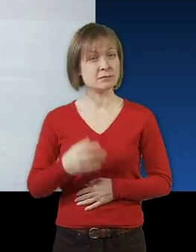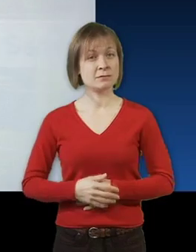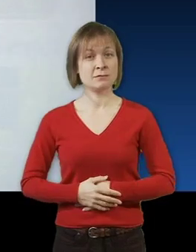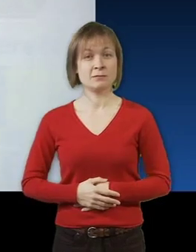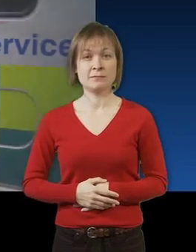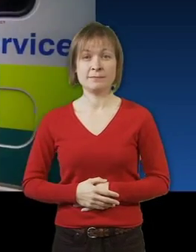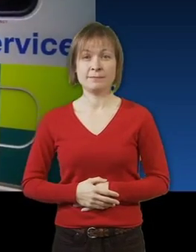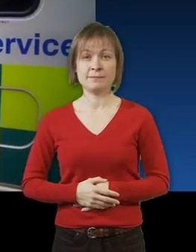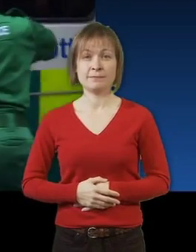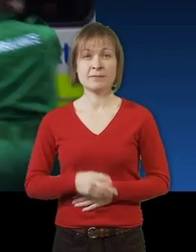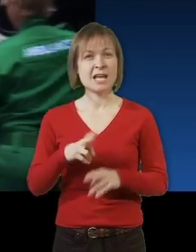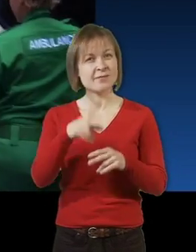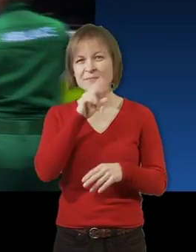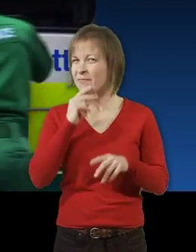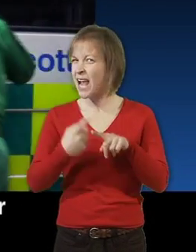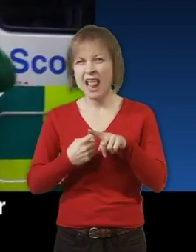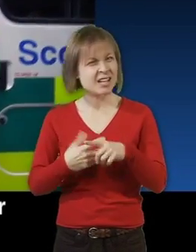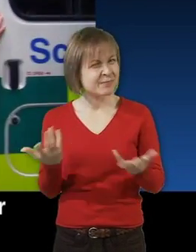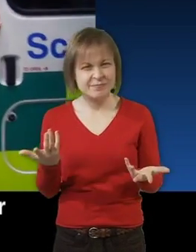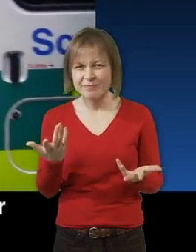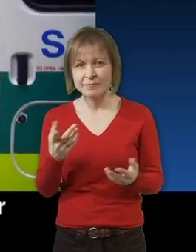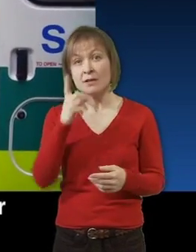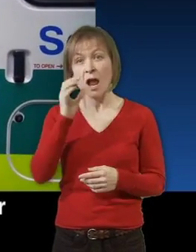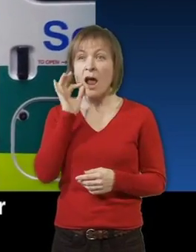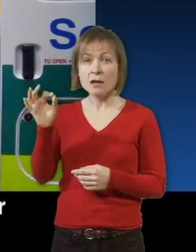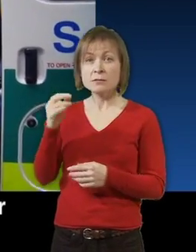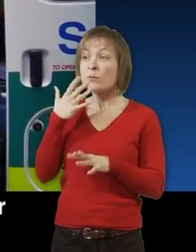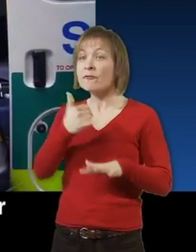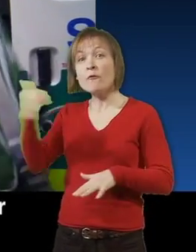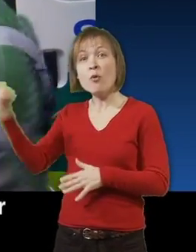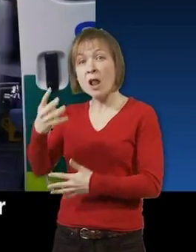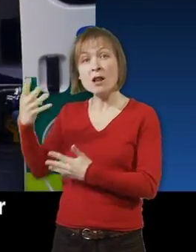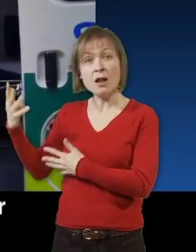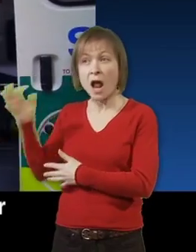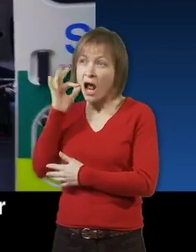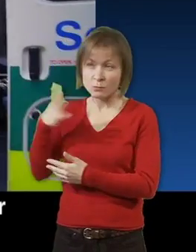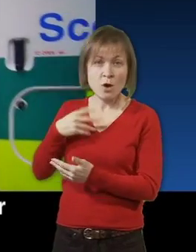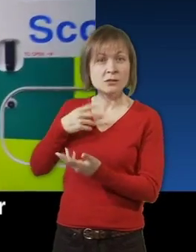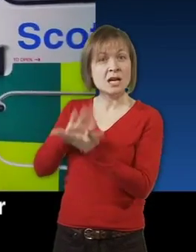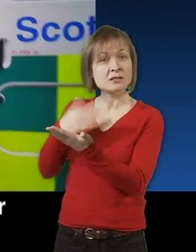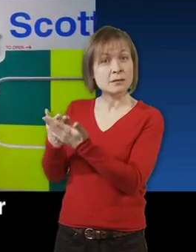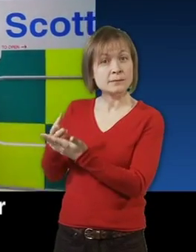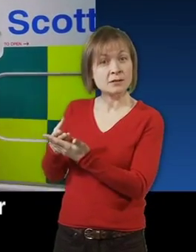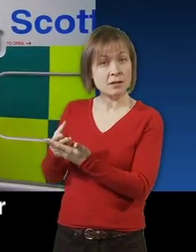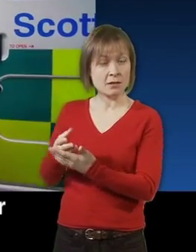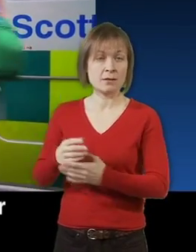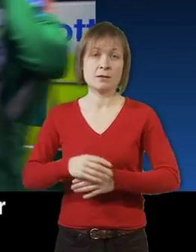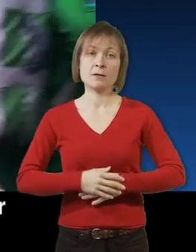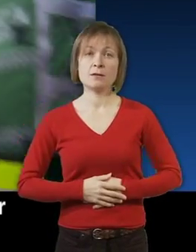ambulance. If you don't speak English, you can ask for an interpreter when you phone 999.